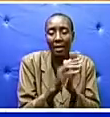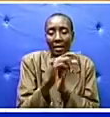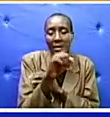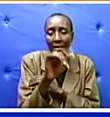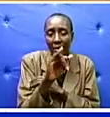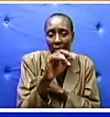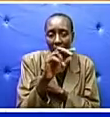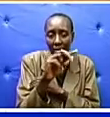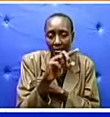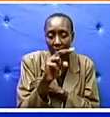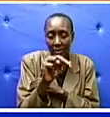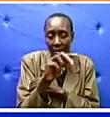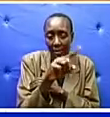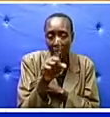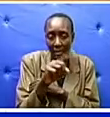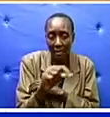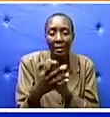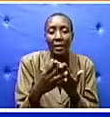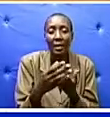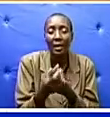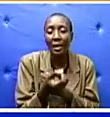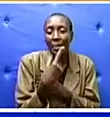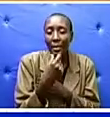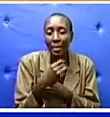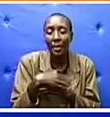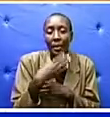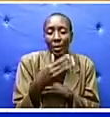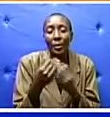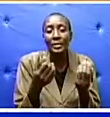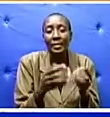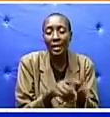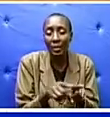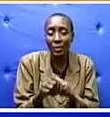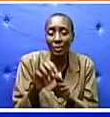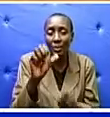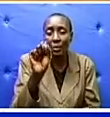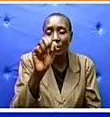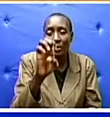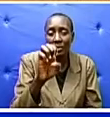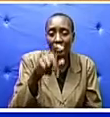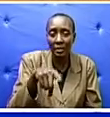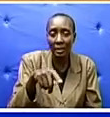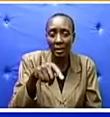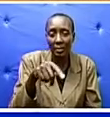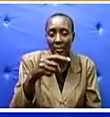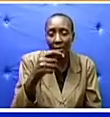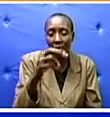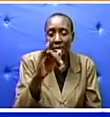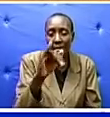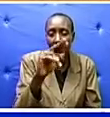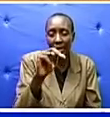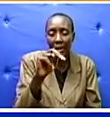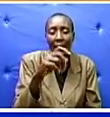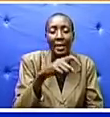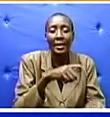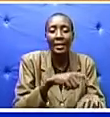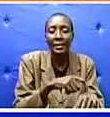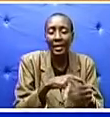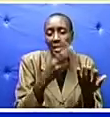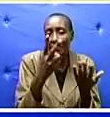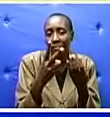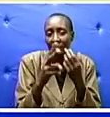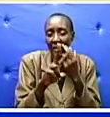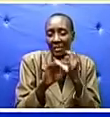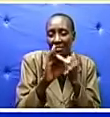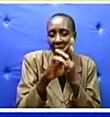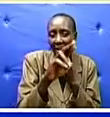adhere to your medication diligently, and that's when septrin comes in. Mm-hmm. You see, like, when your viral load is undetectable, you don't need the septrin, because